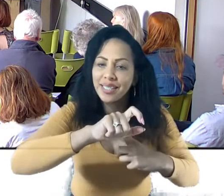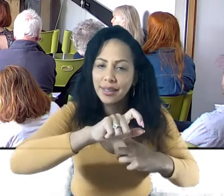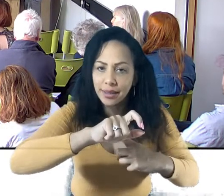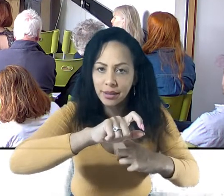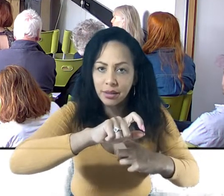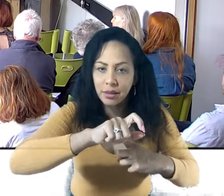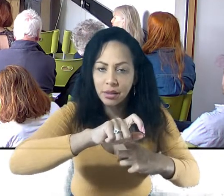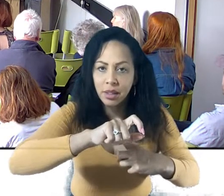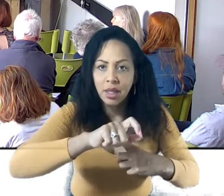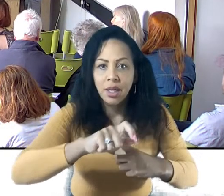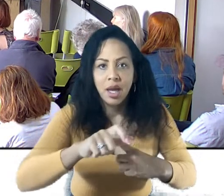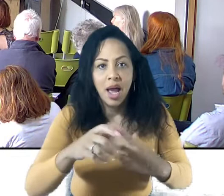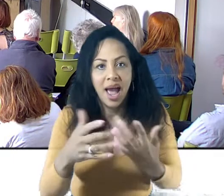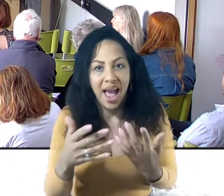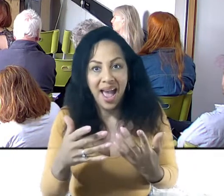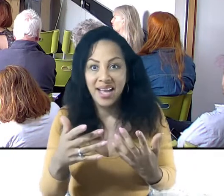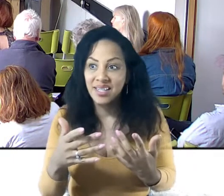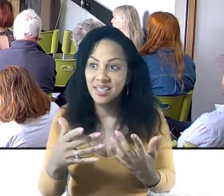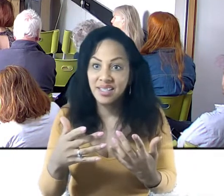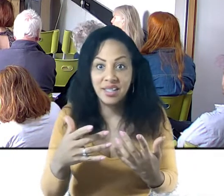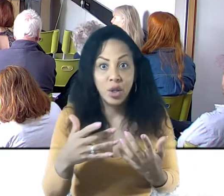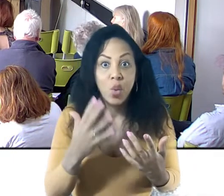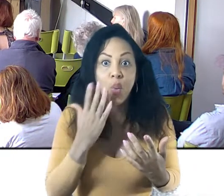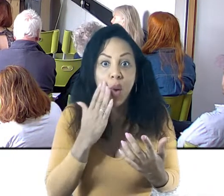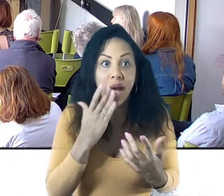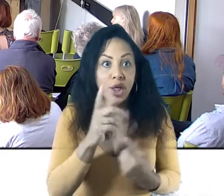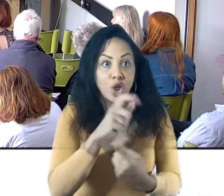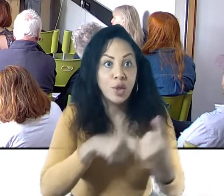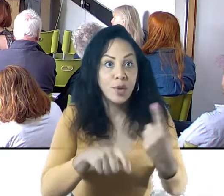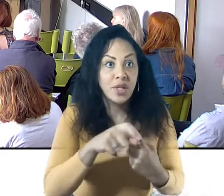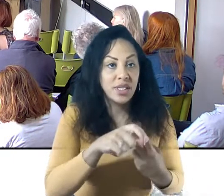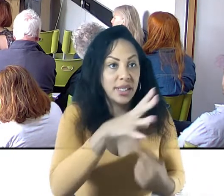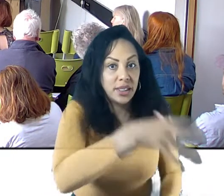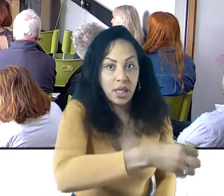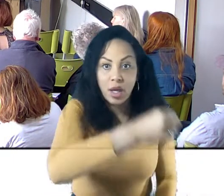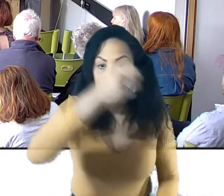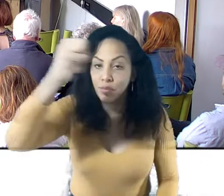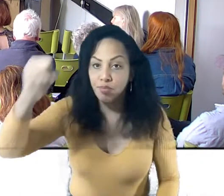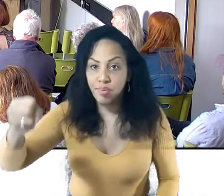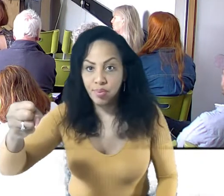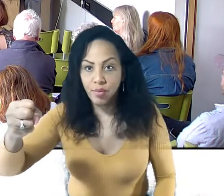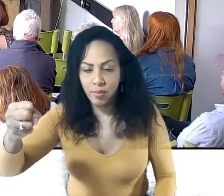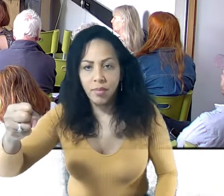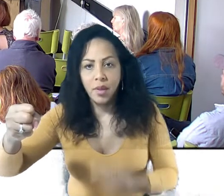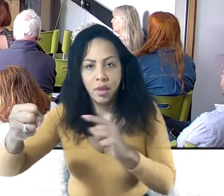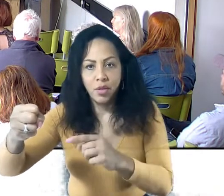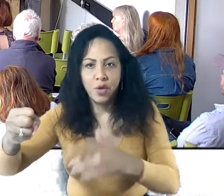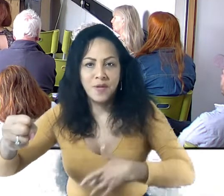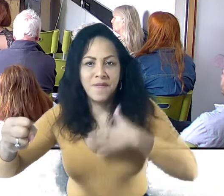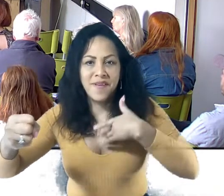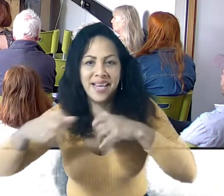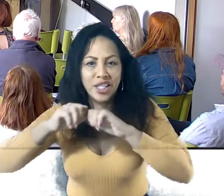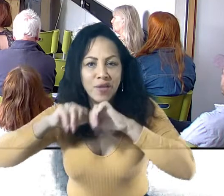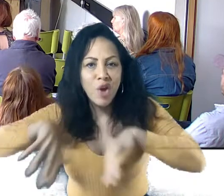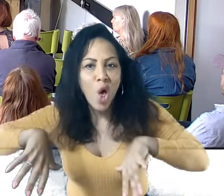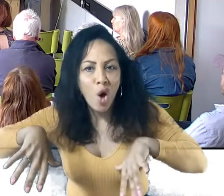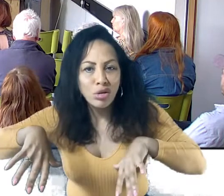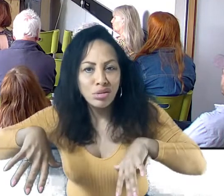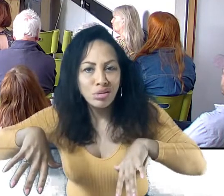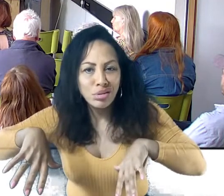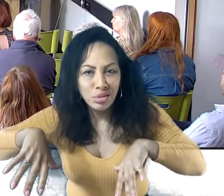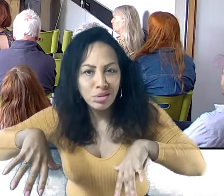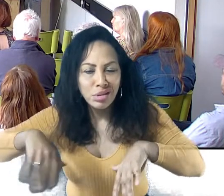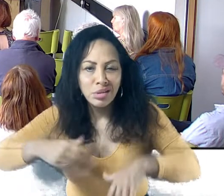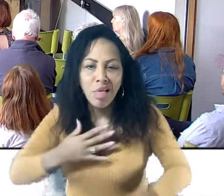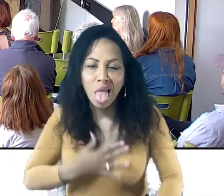loss when communities become displaced and have to leave, often in